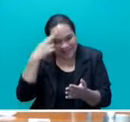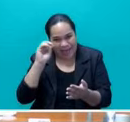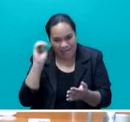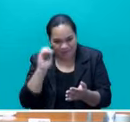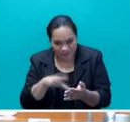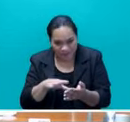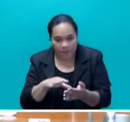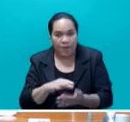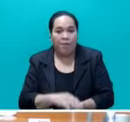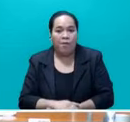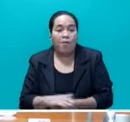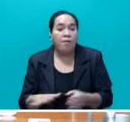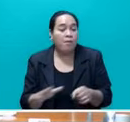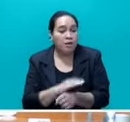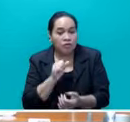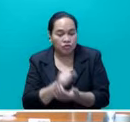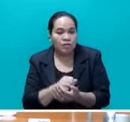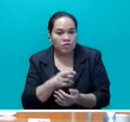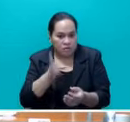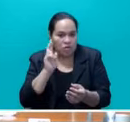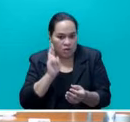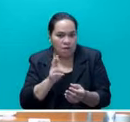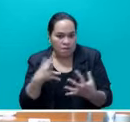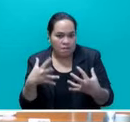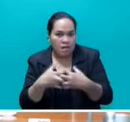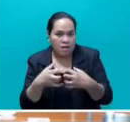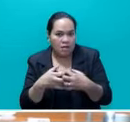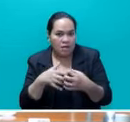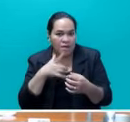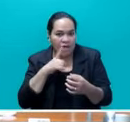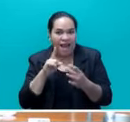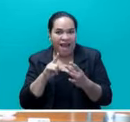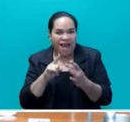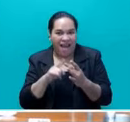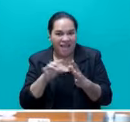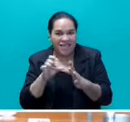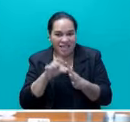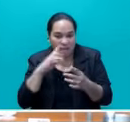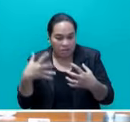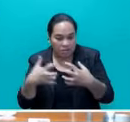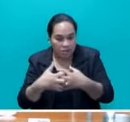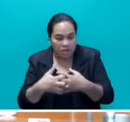ensure that we establish authentication of identification. Mr. Speaker, sir, this particular bill very quickly,